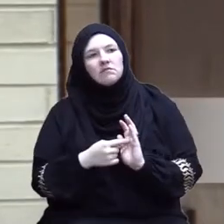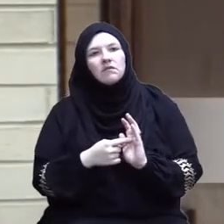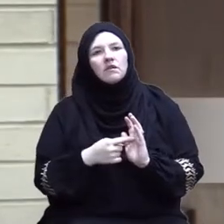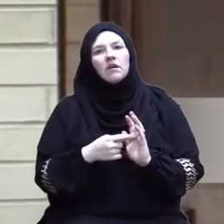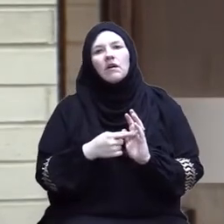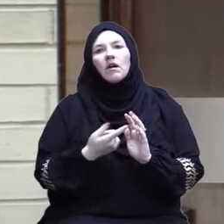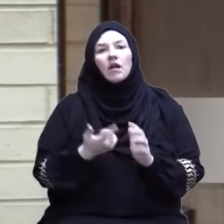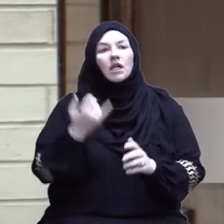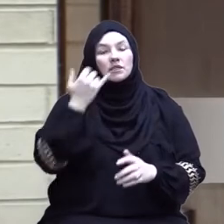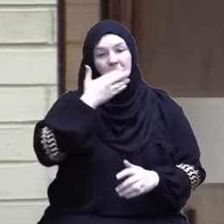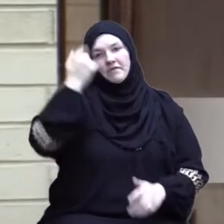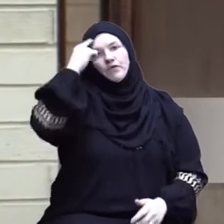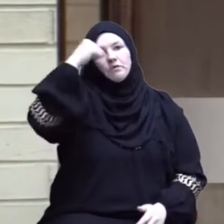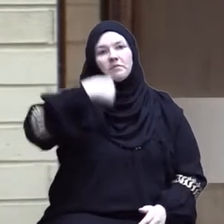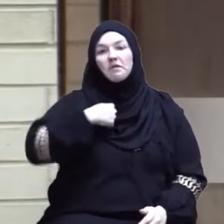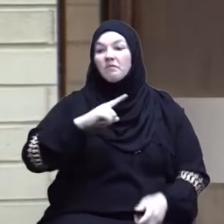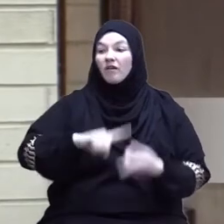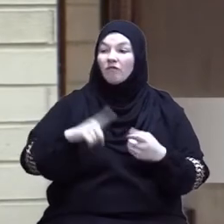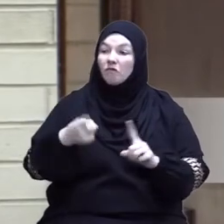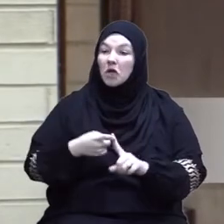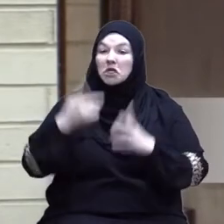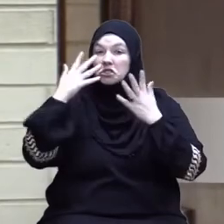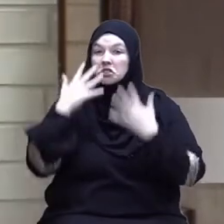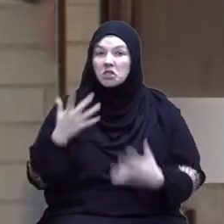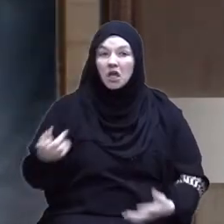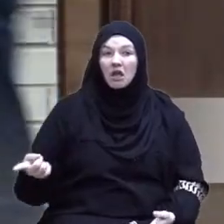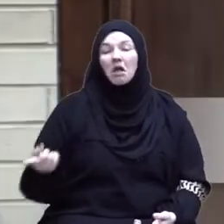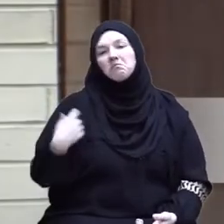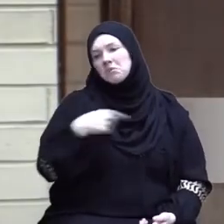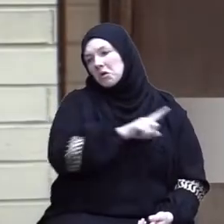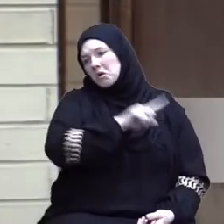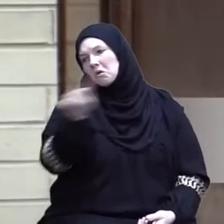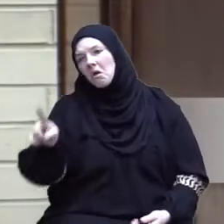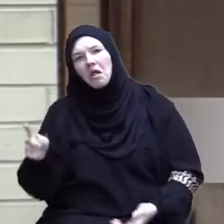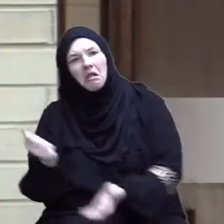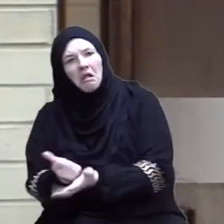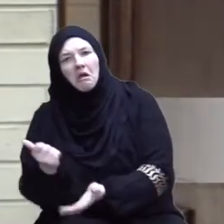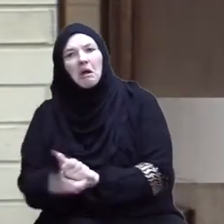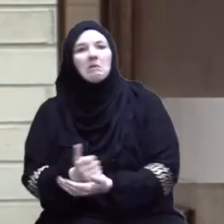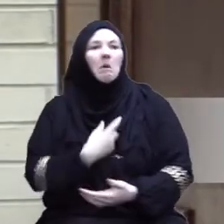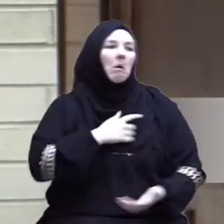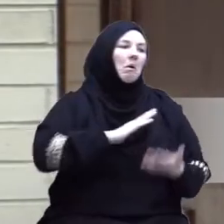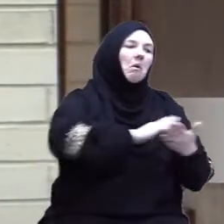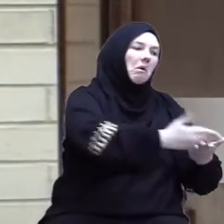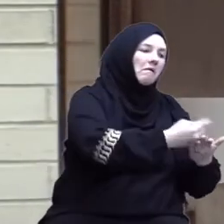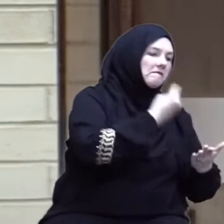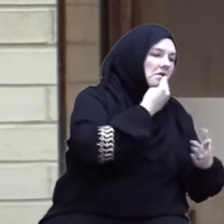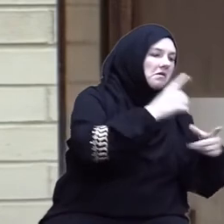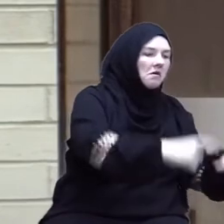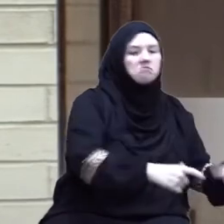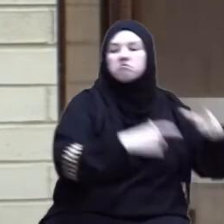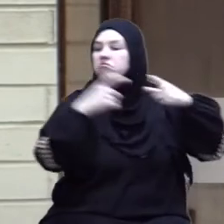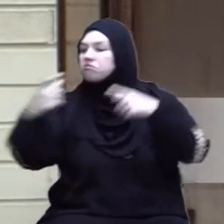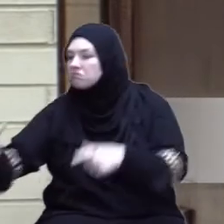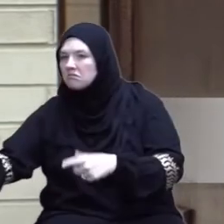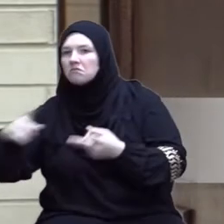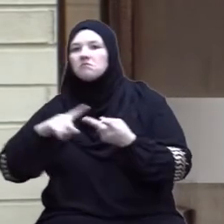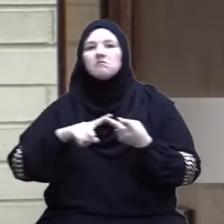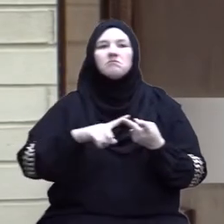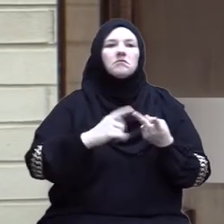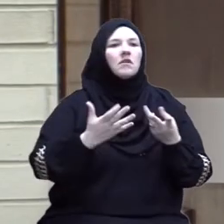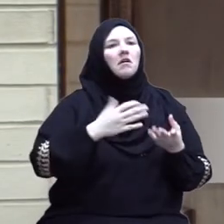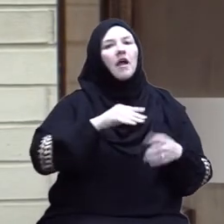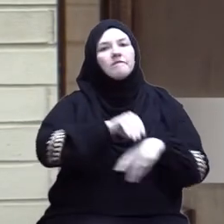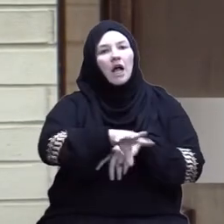comfort, as simple as giving him a meal because he needs it, as simple as giving him advice, As simple